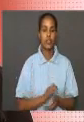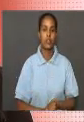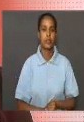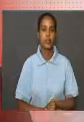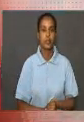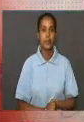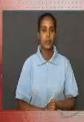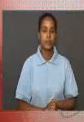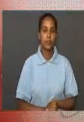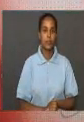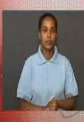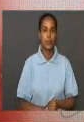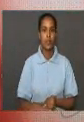solutions.